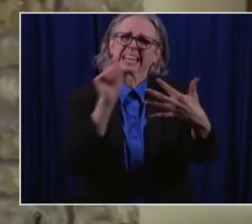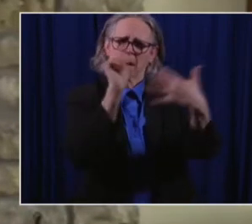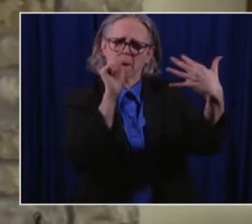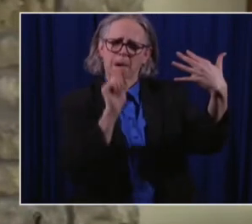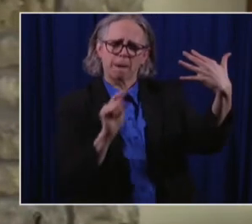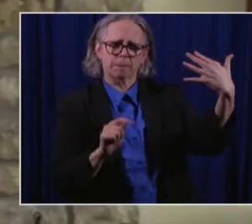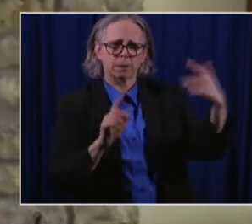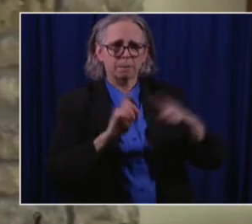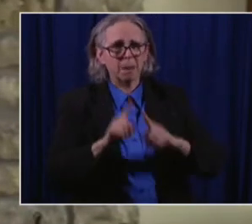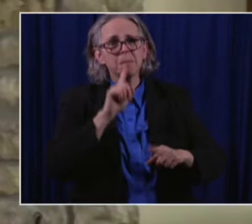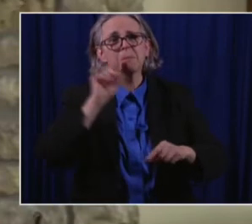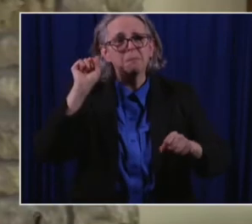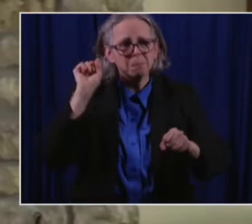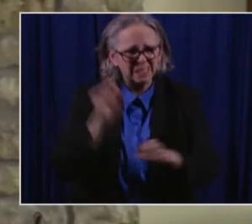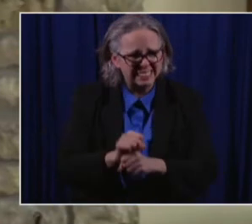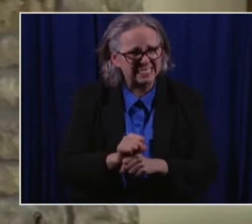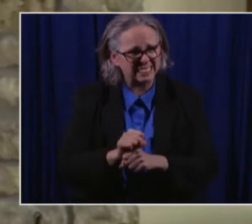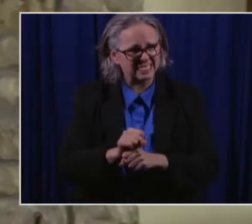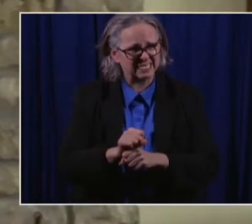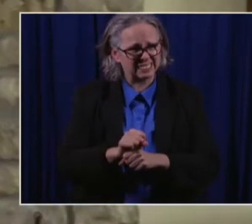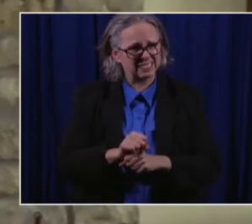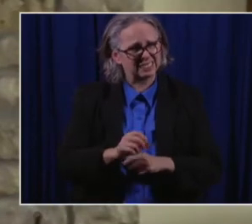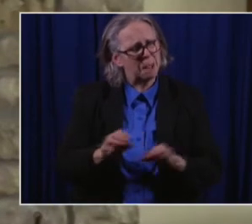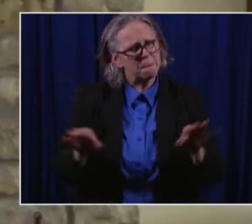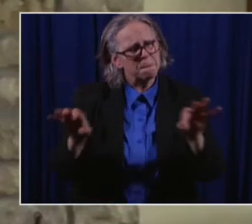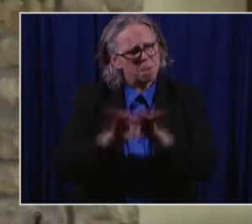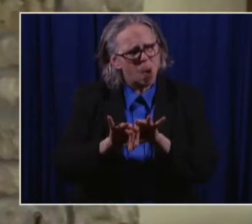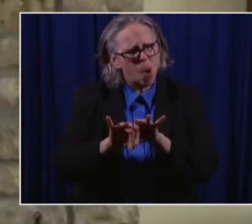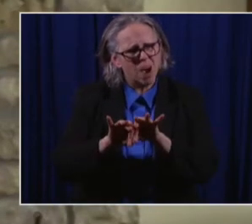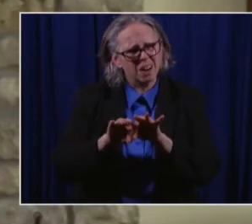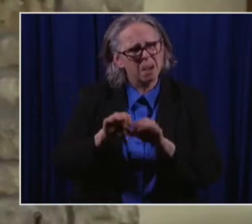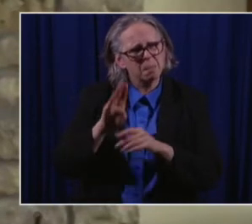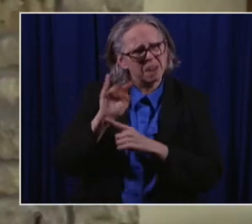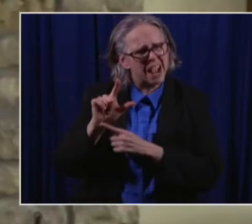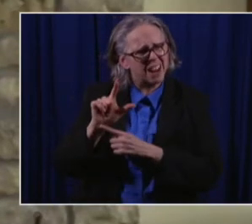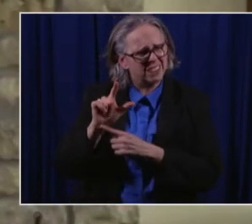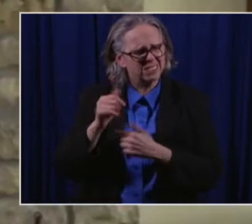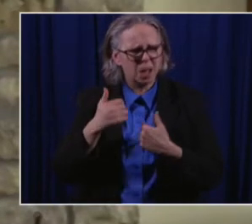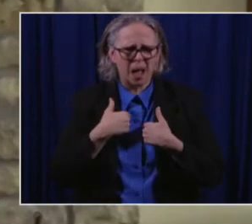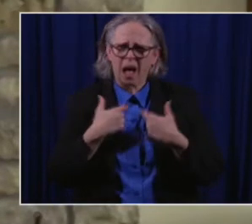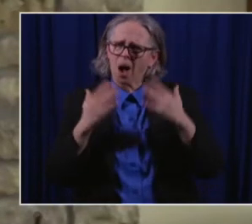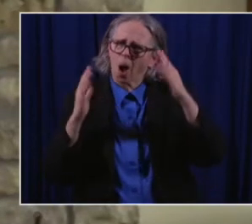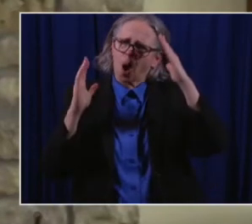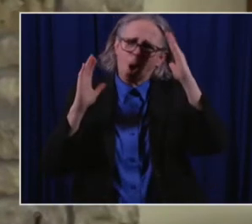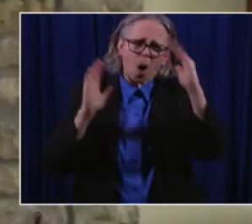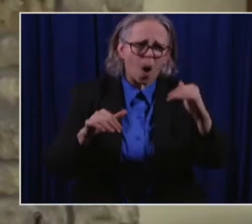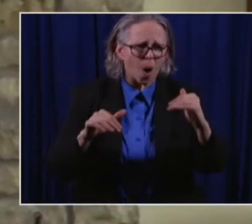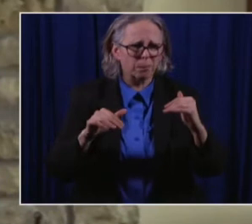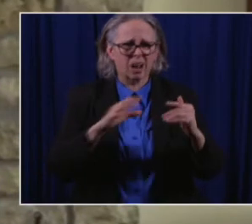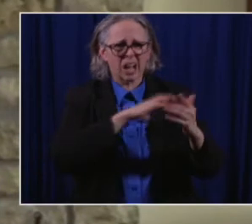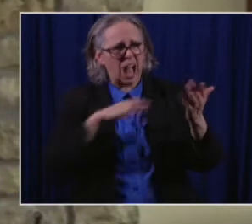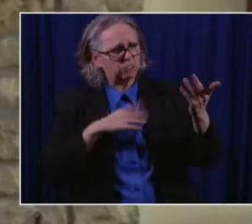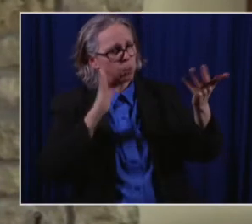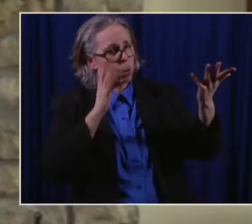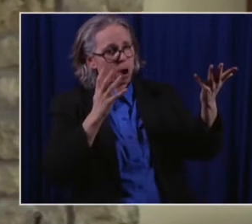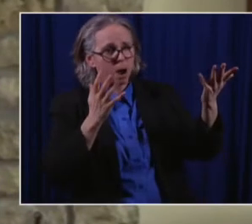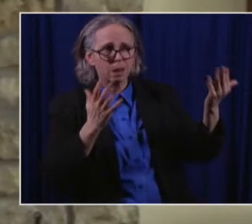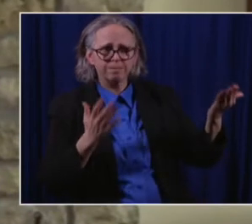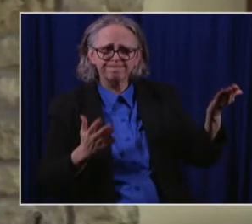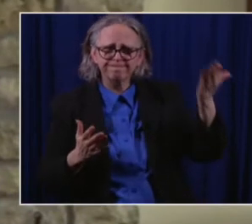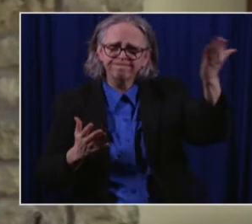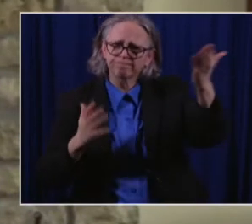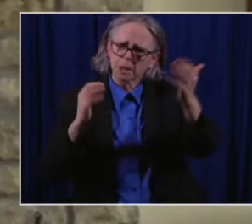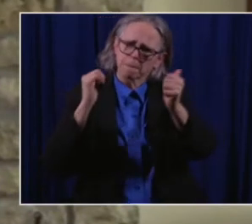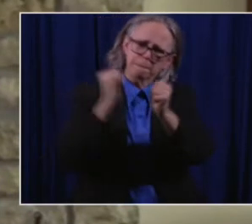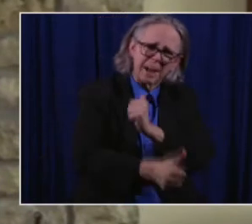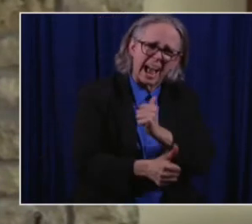upon something that's very, very significant. So I'm hopeful that we'll get a bill passed. As far as